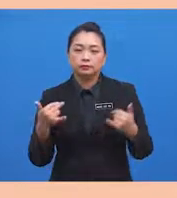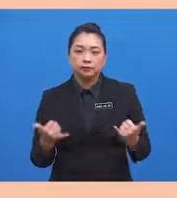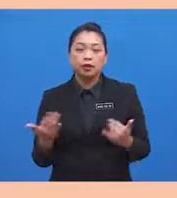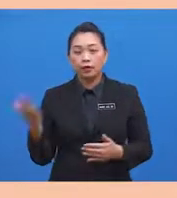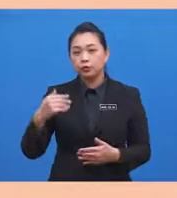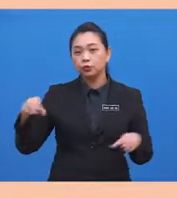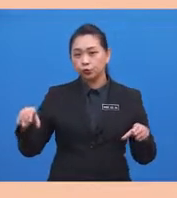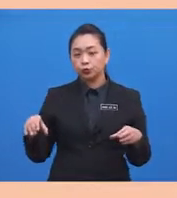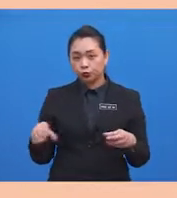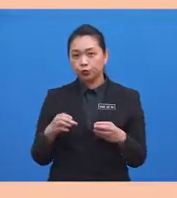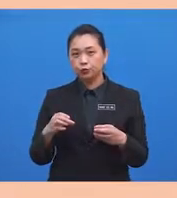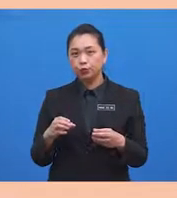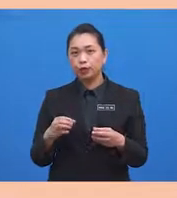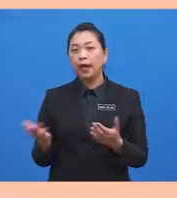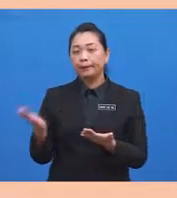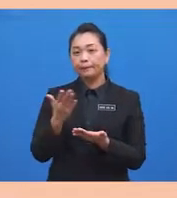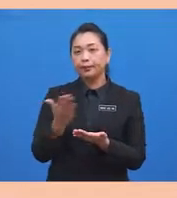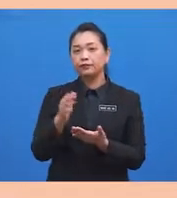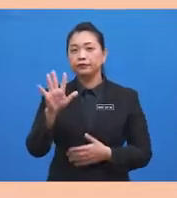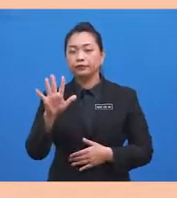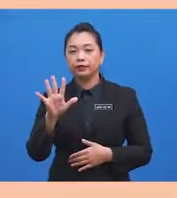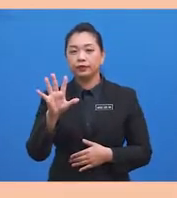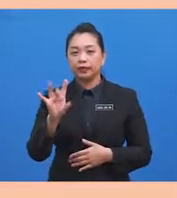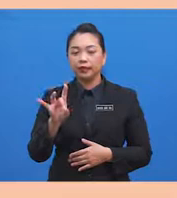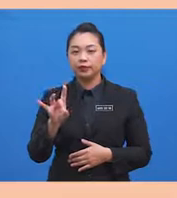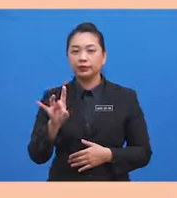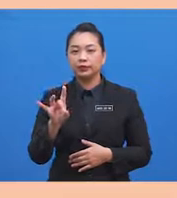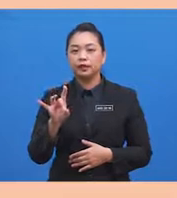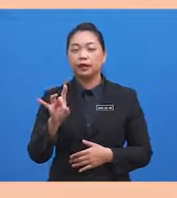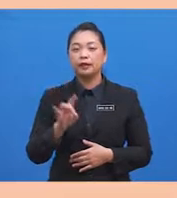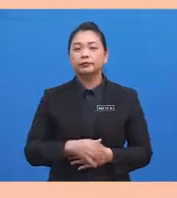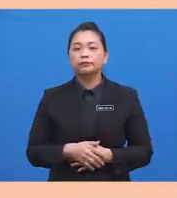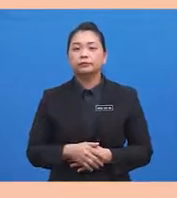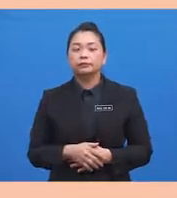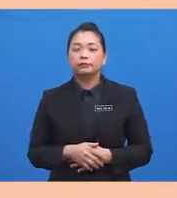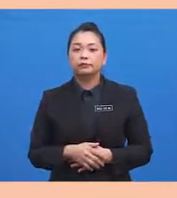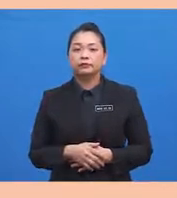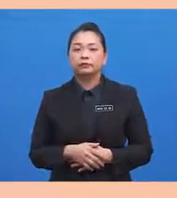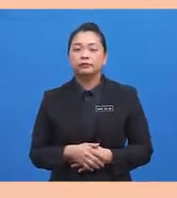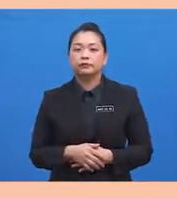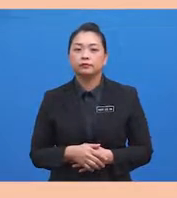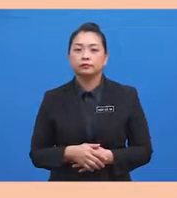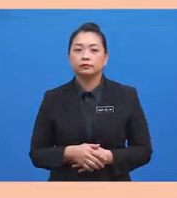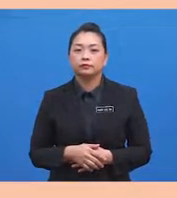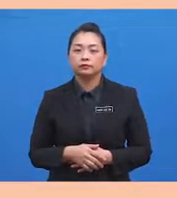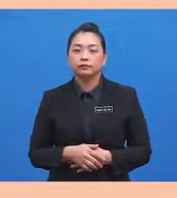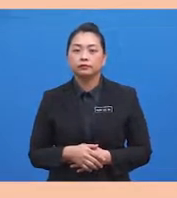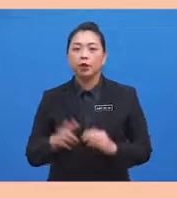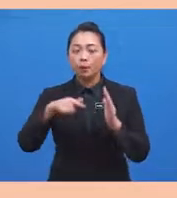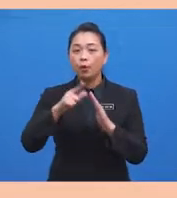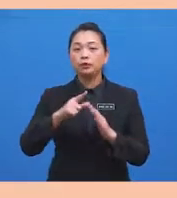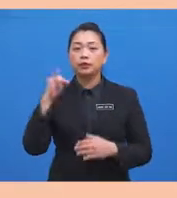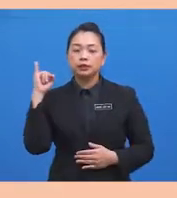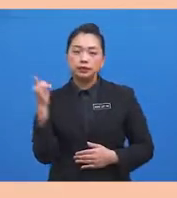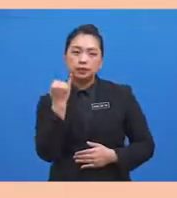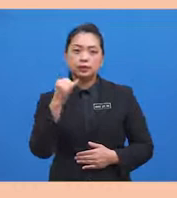Now let's do exercise B on page 58. Exercise B is just above the title, more than